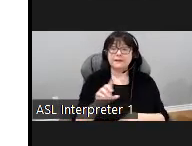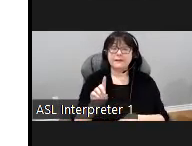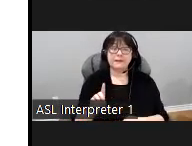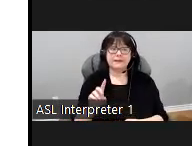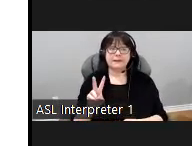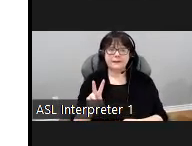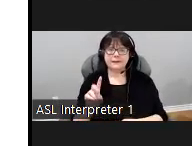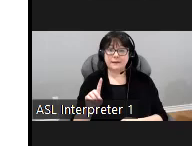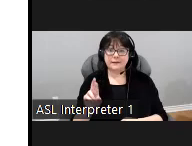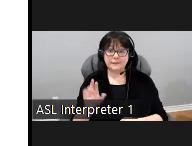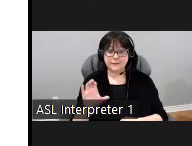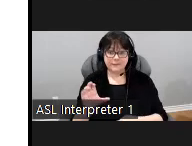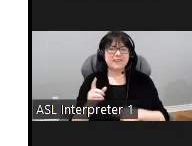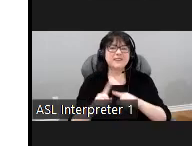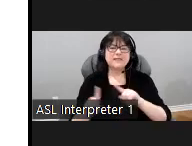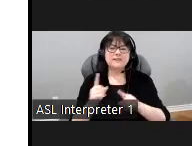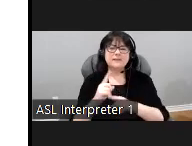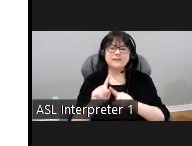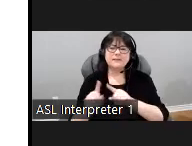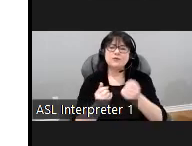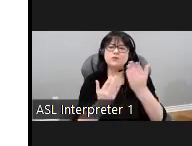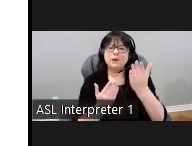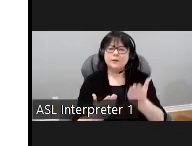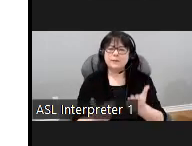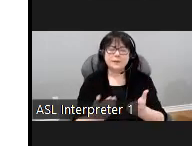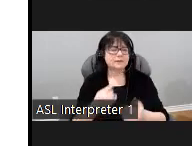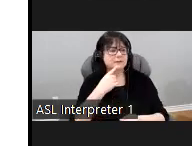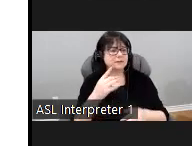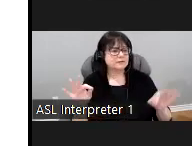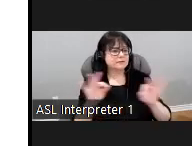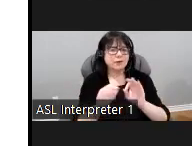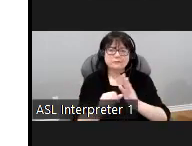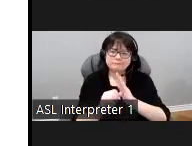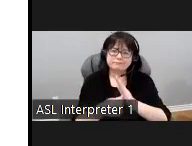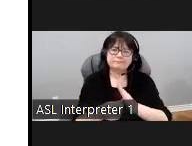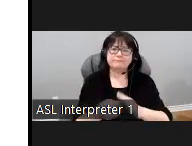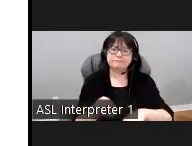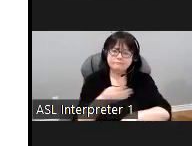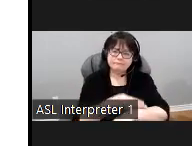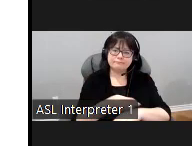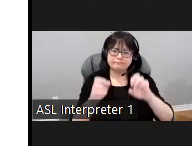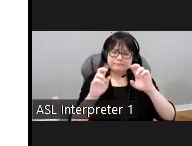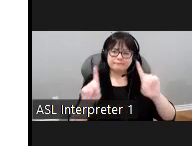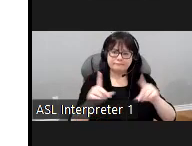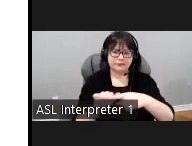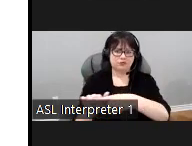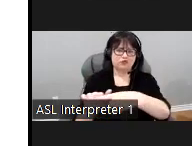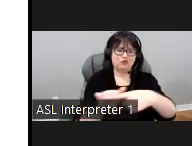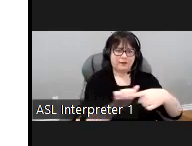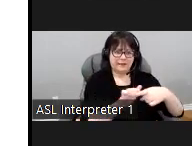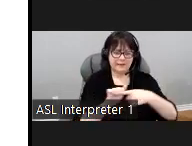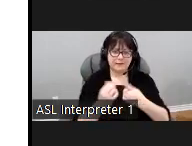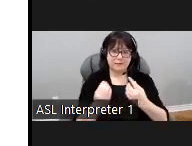the years, pointing to the need for enhanced education and training, and the need to be teaching